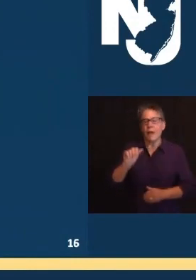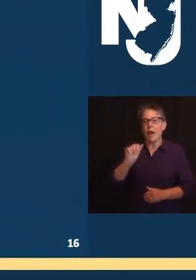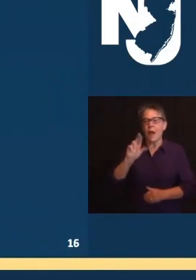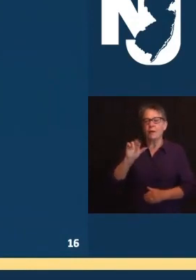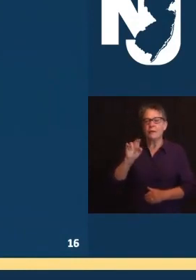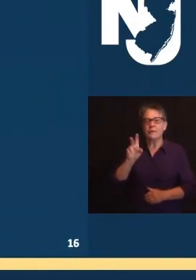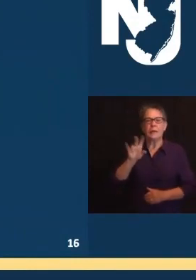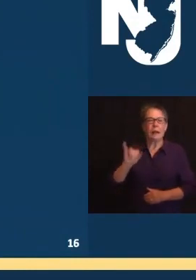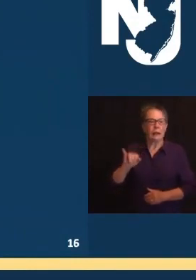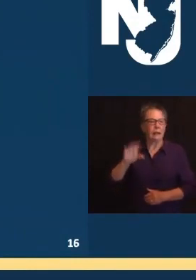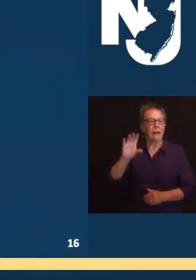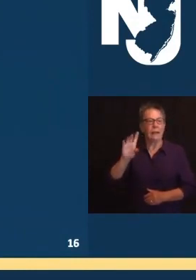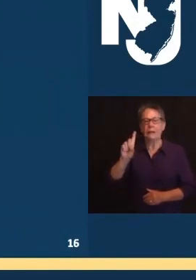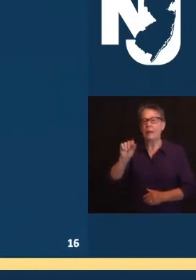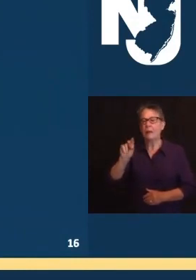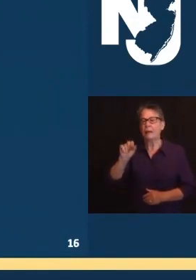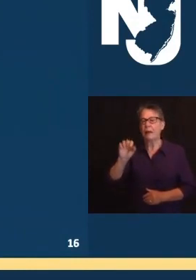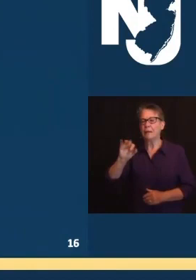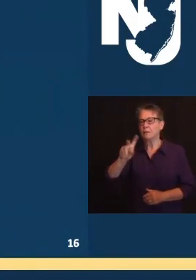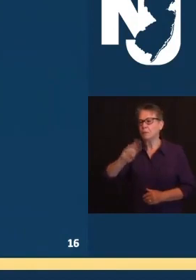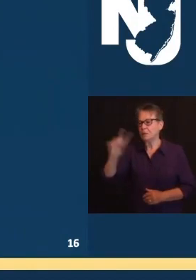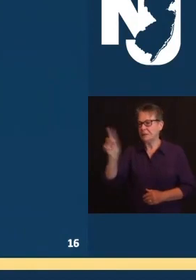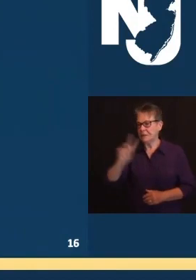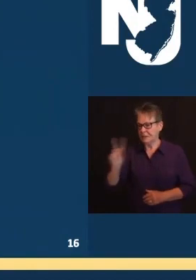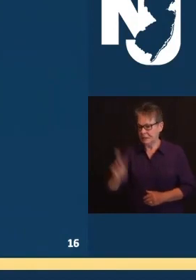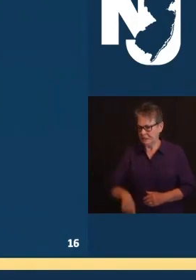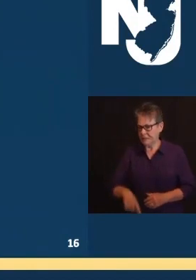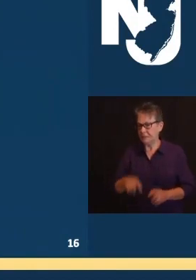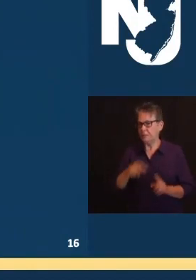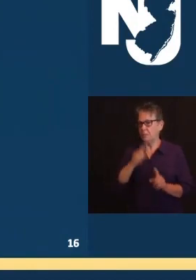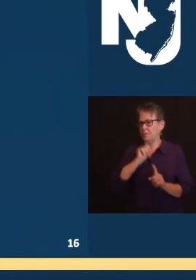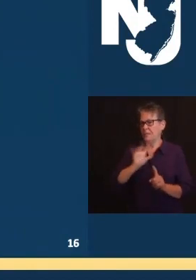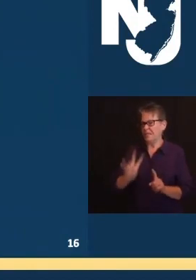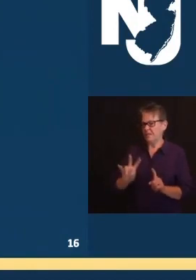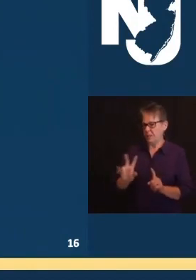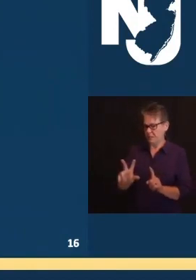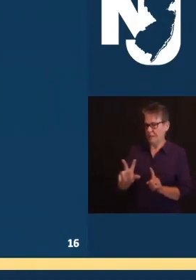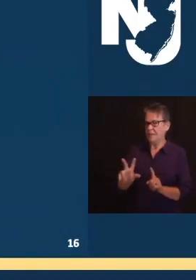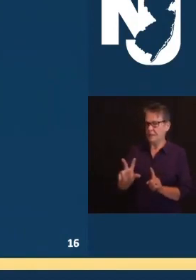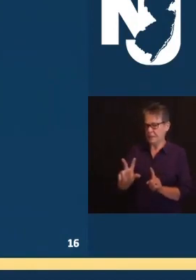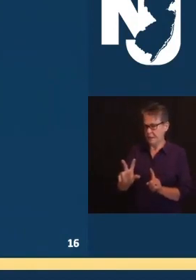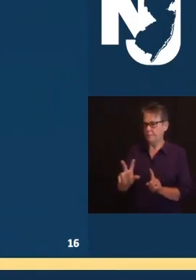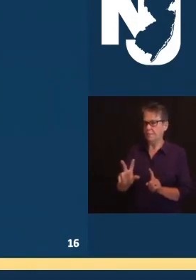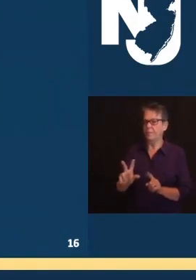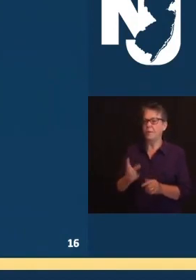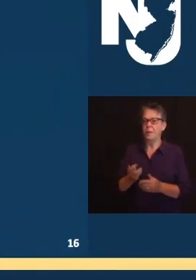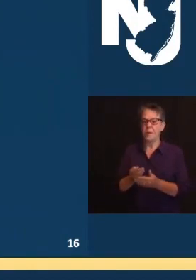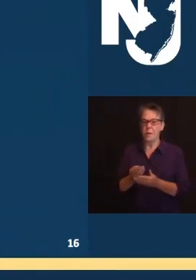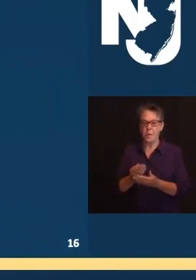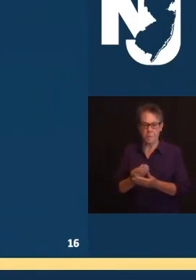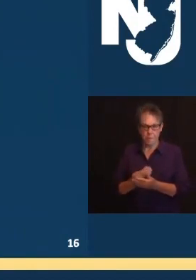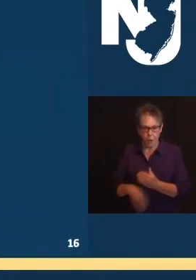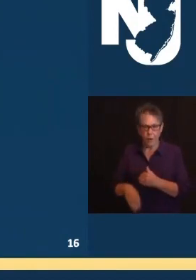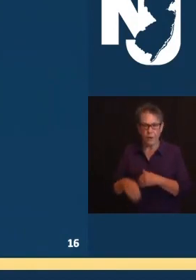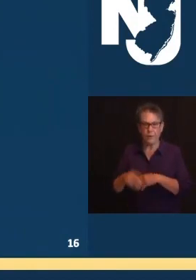as she was known, was 73. Bless her. Born in Manila in the Philippines, she came to the United